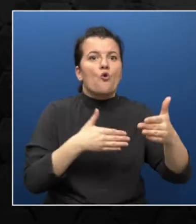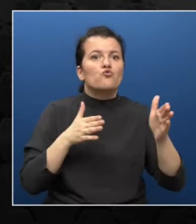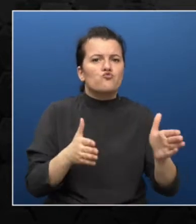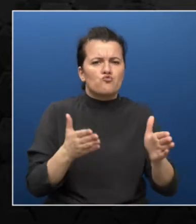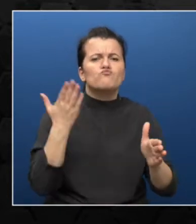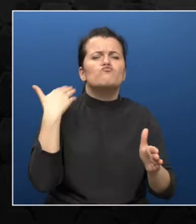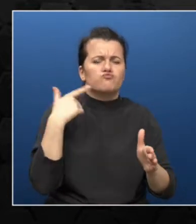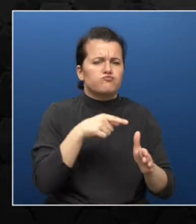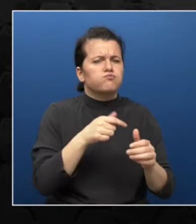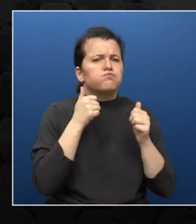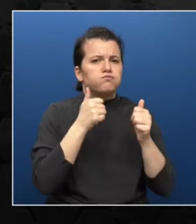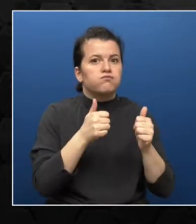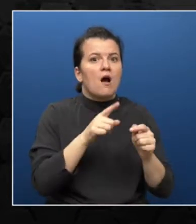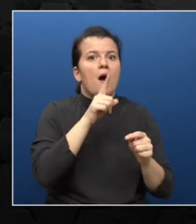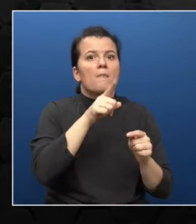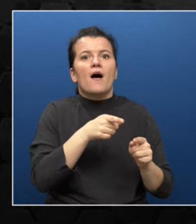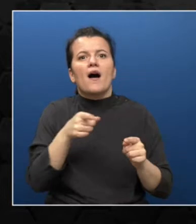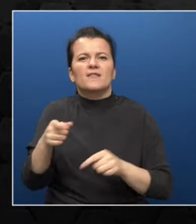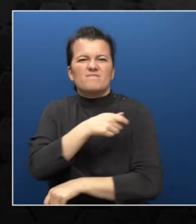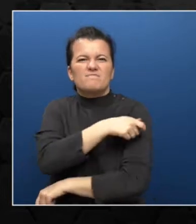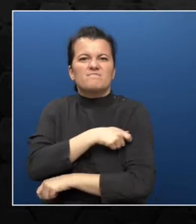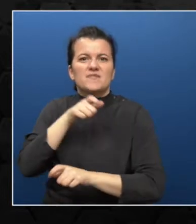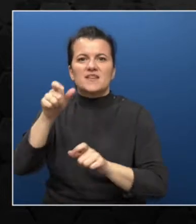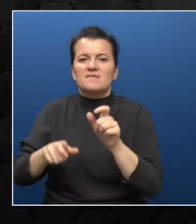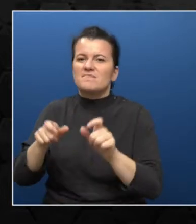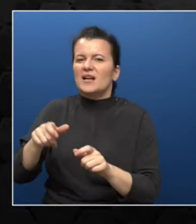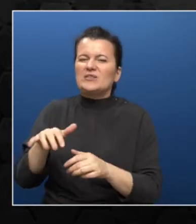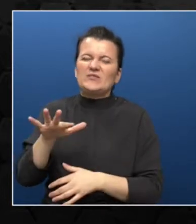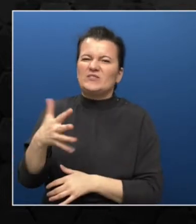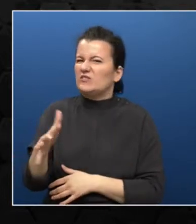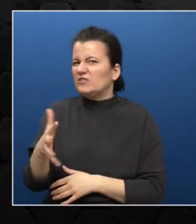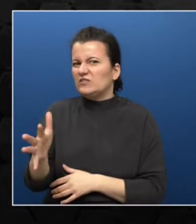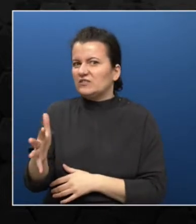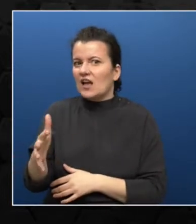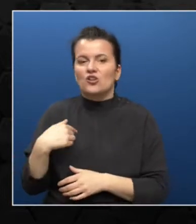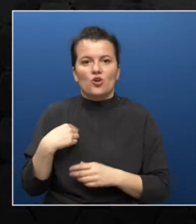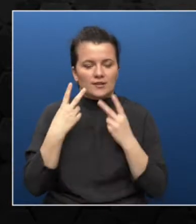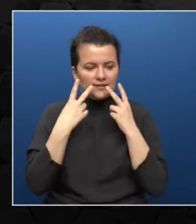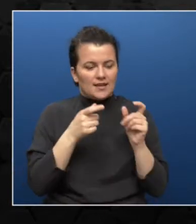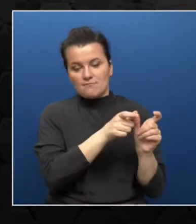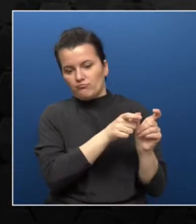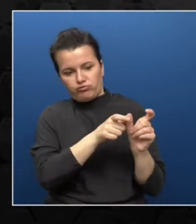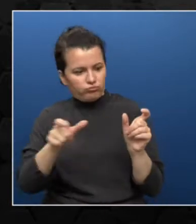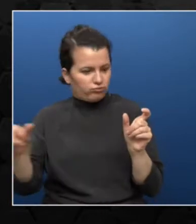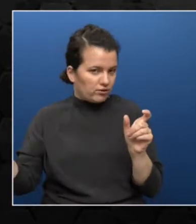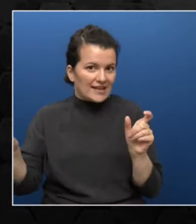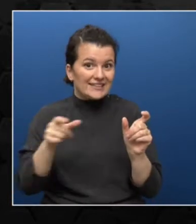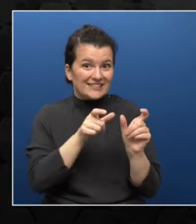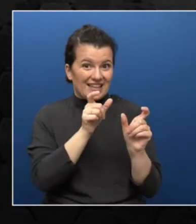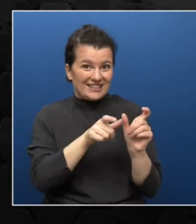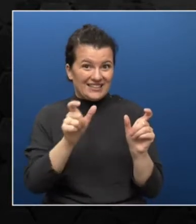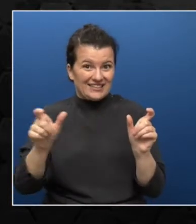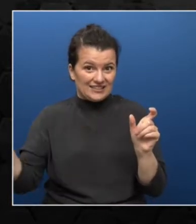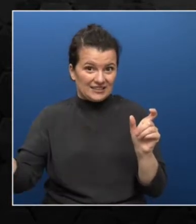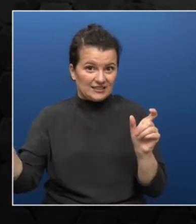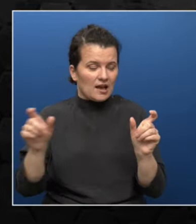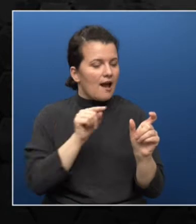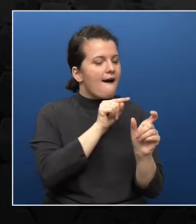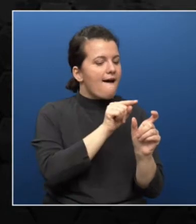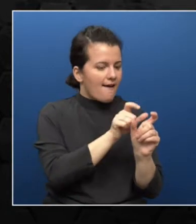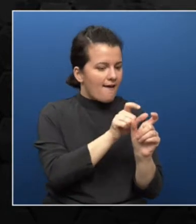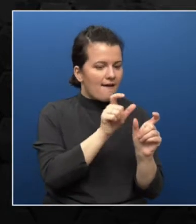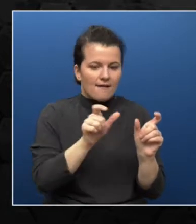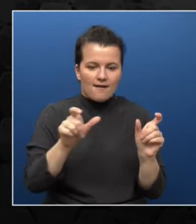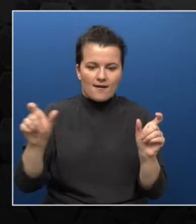staff was unfriendly. So we have the sentiment analysis that like in general says is